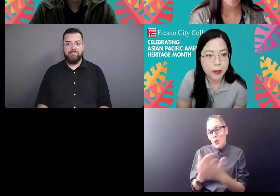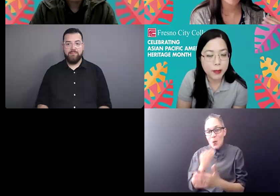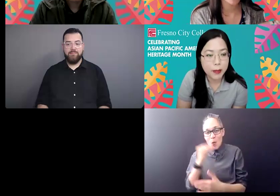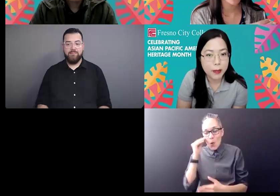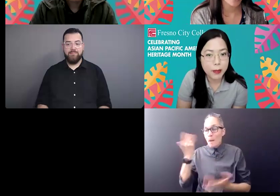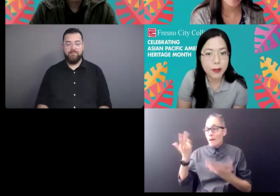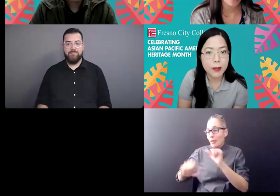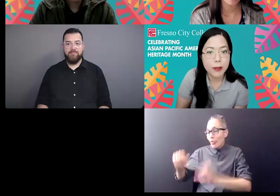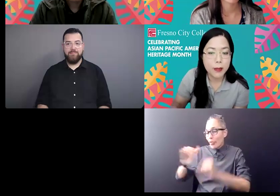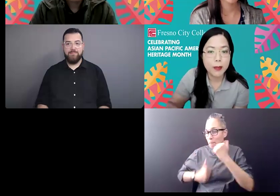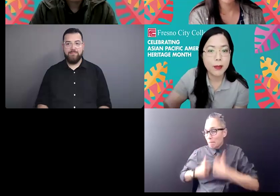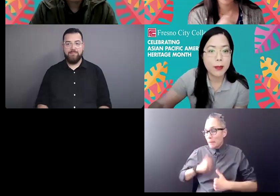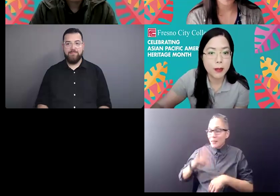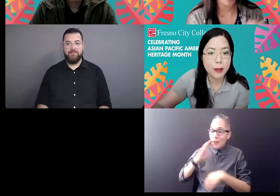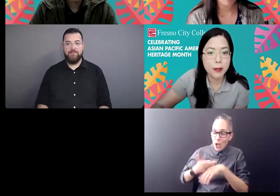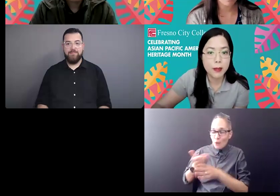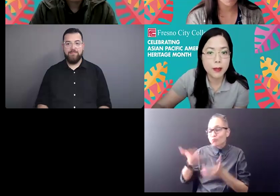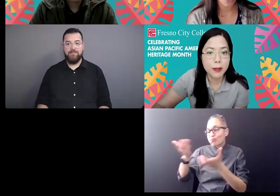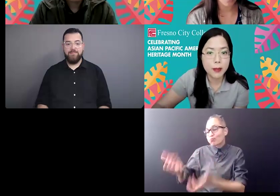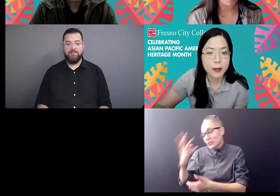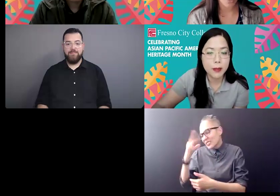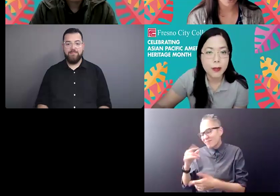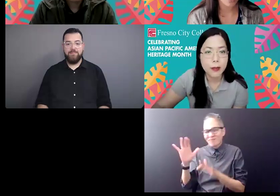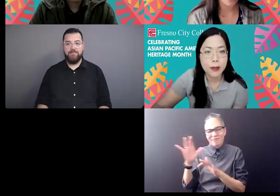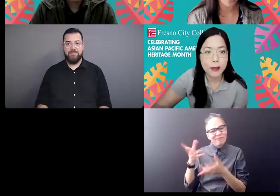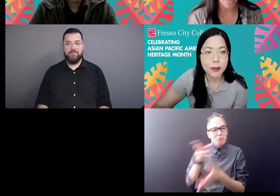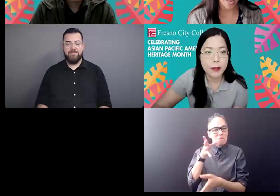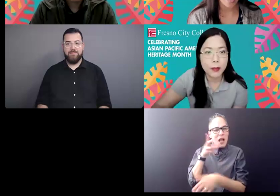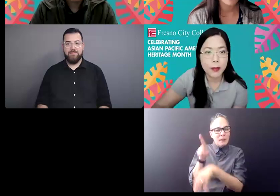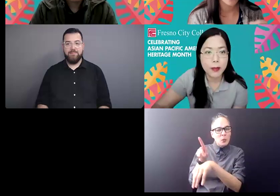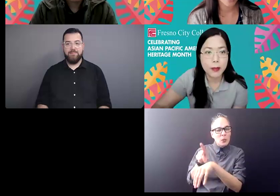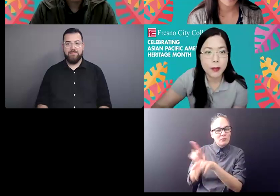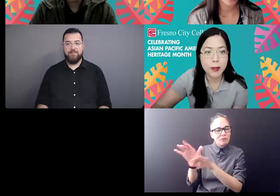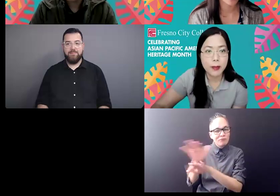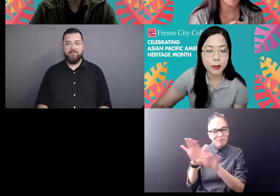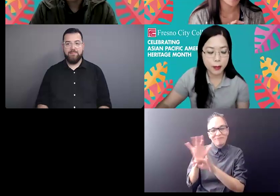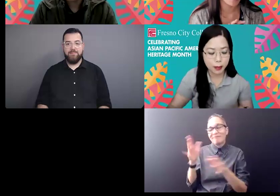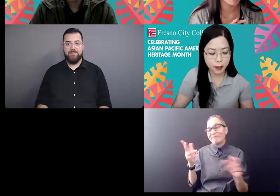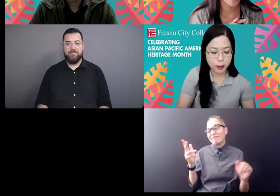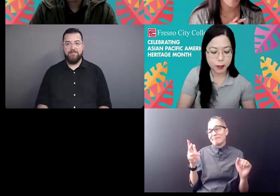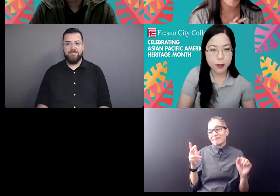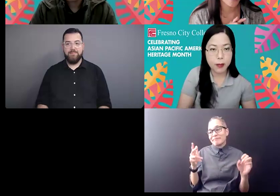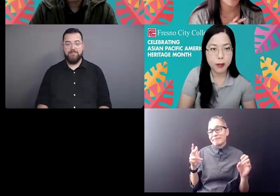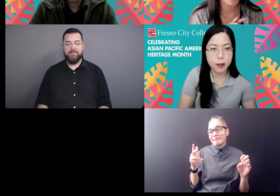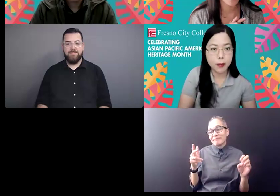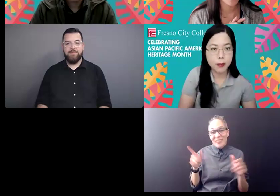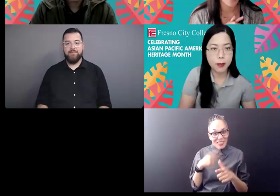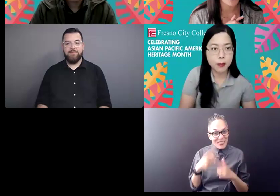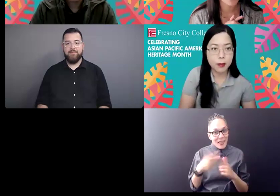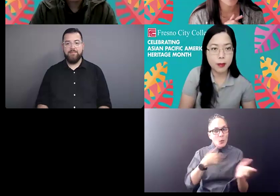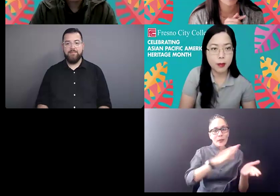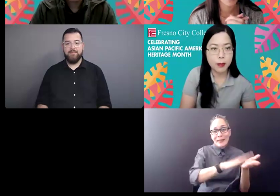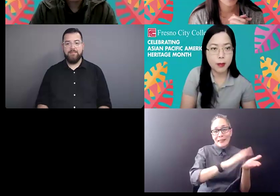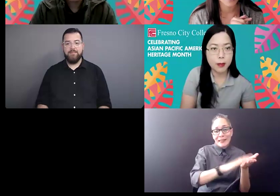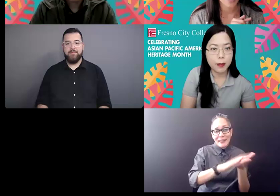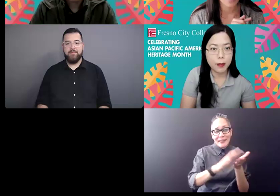a bath, get her to sleep, put all those bottles into a bag, freezer, And then I would clean the